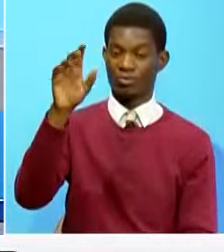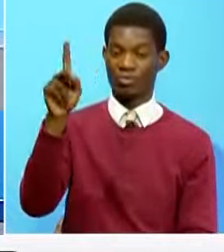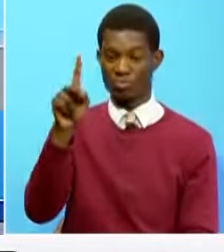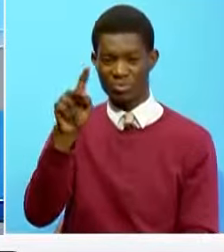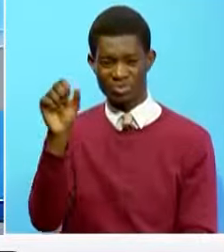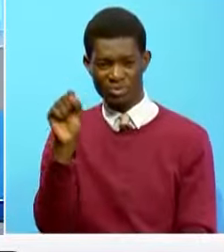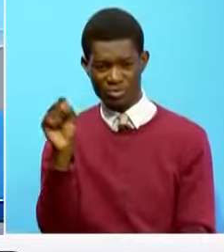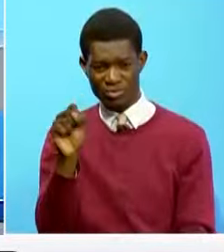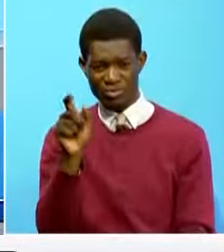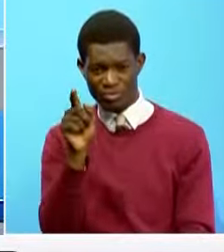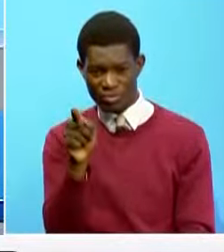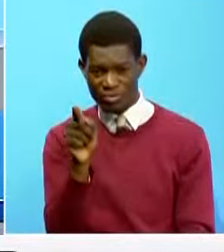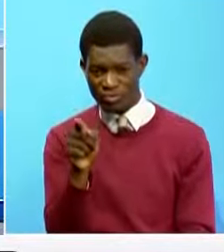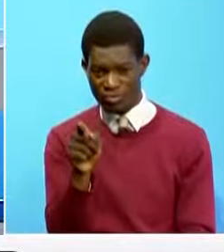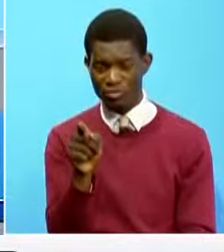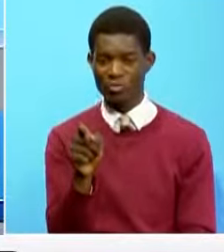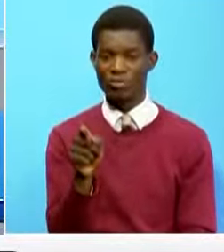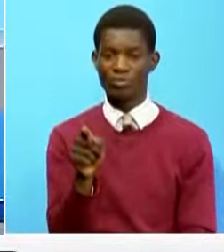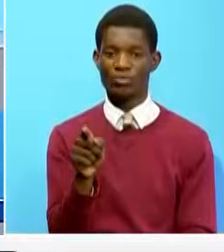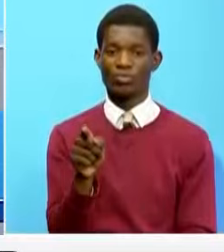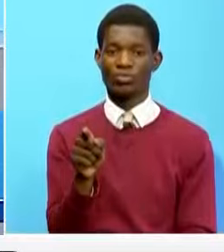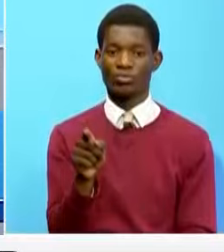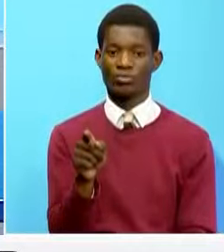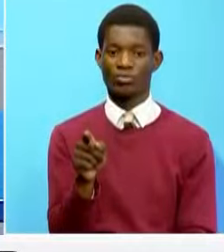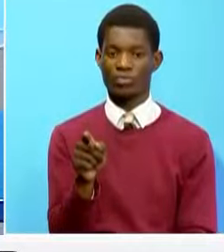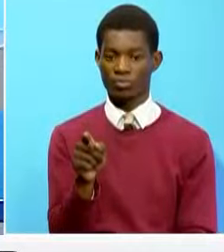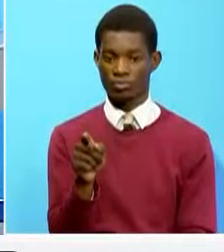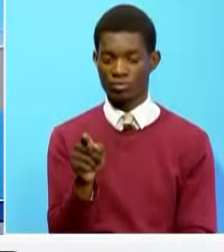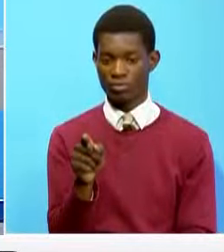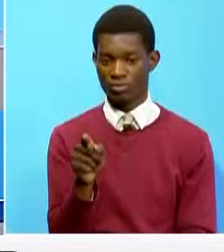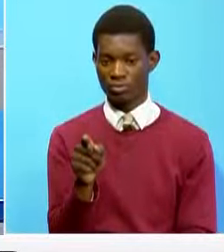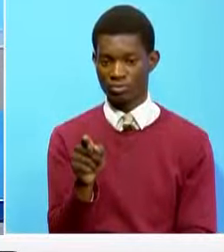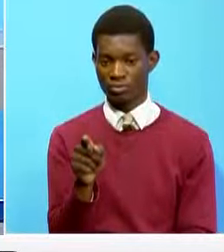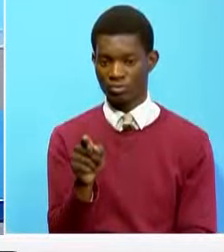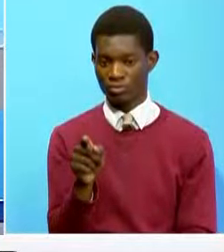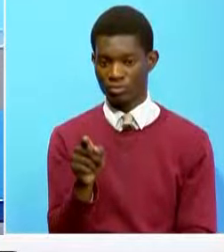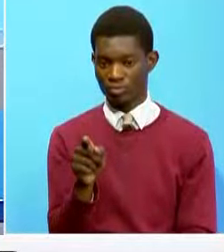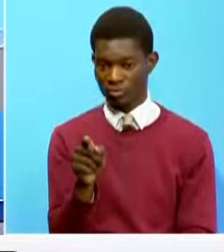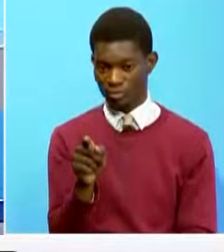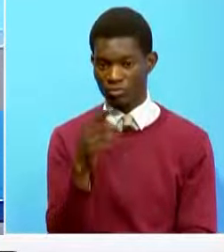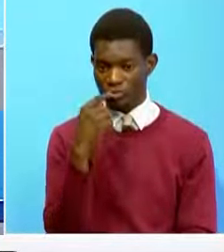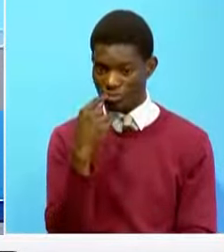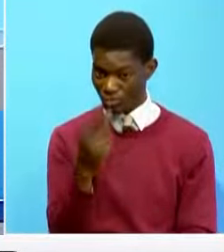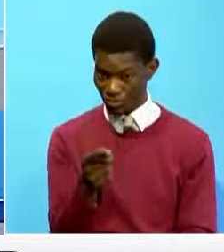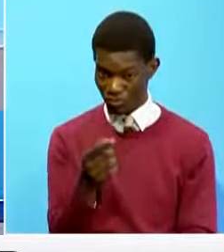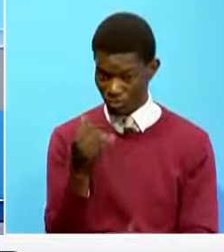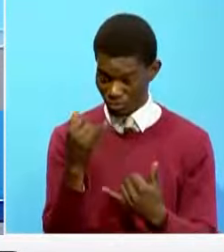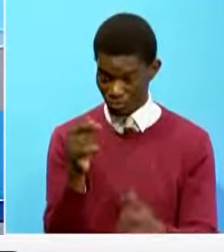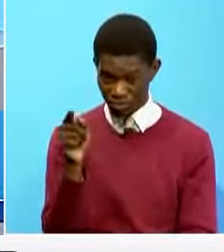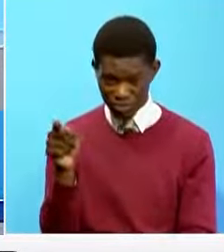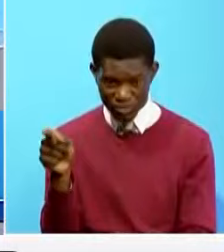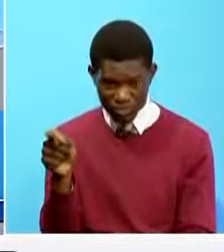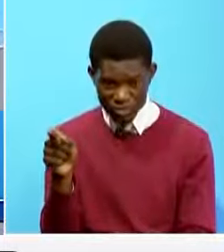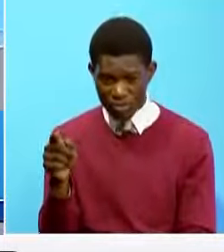in a speech read on his behalf by Kalumbila District Commissioner Brenda Sankisa, noted that the installation will make